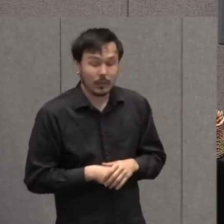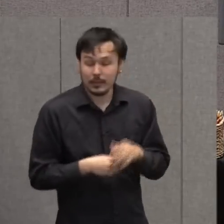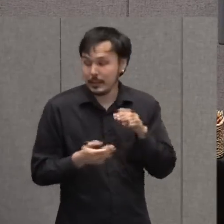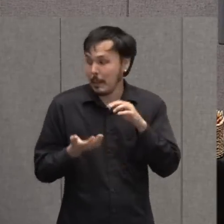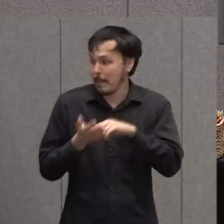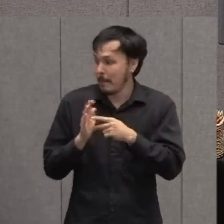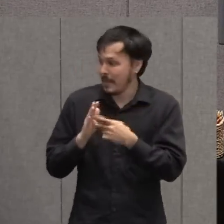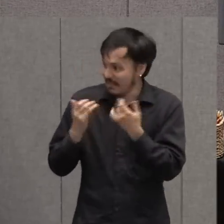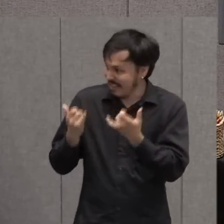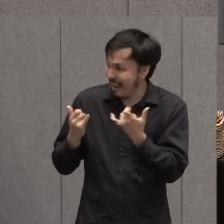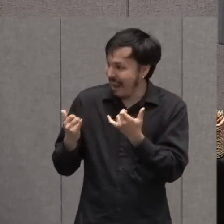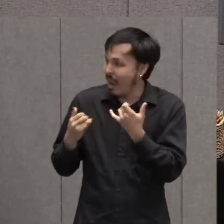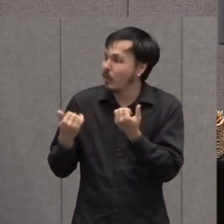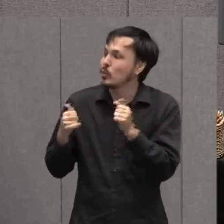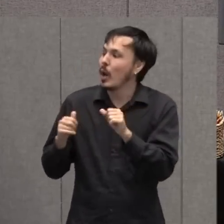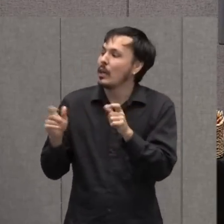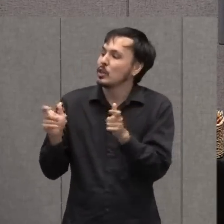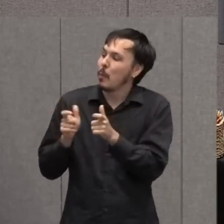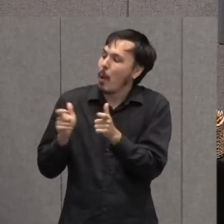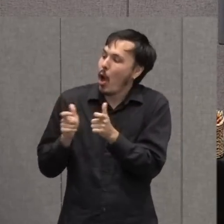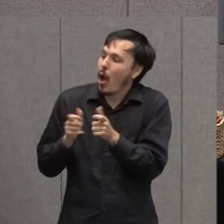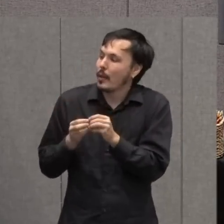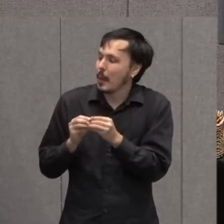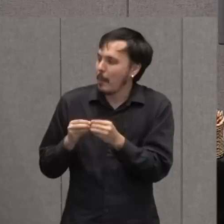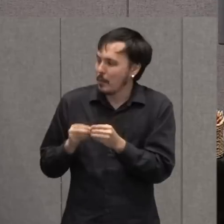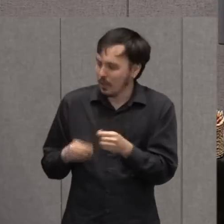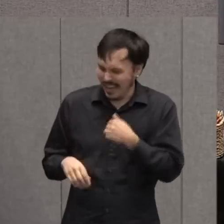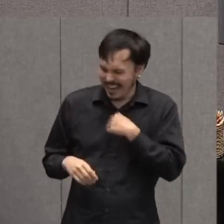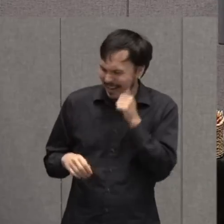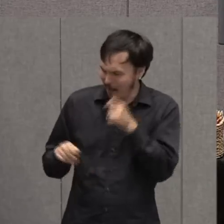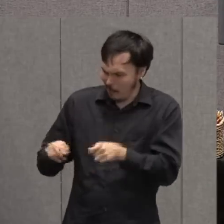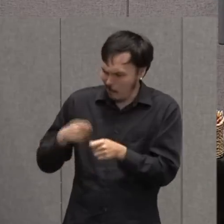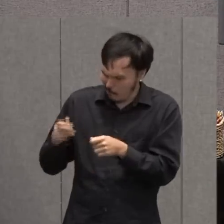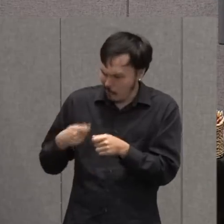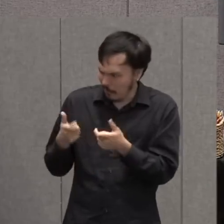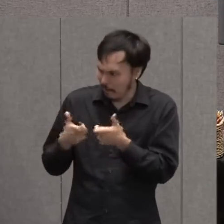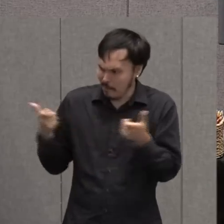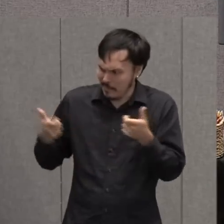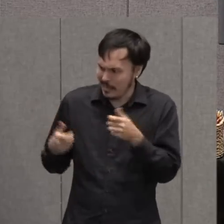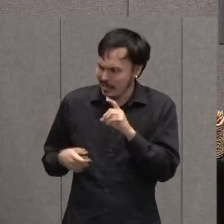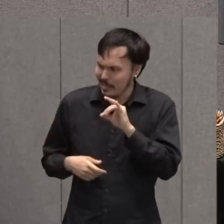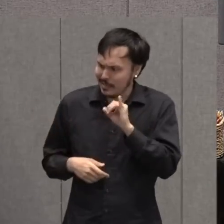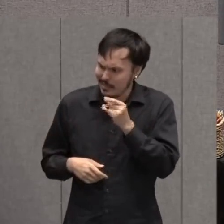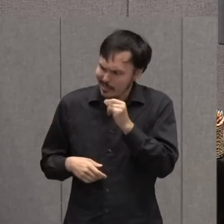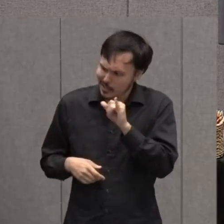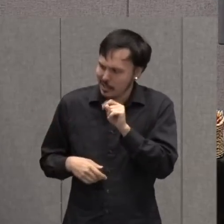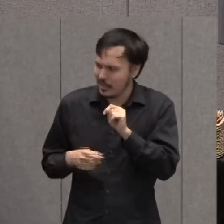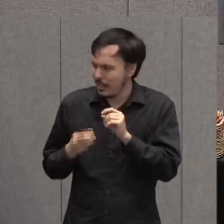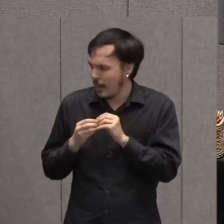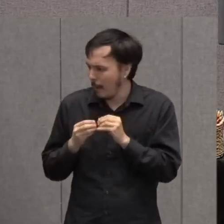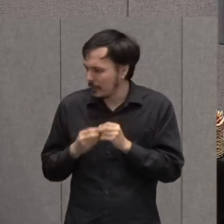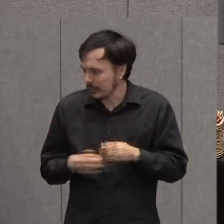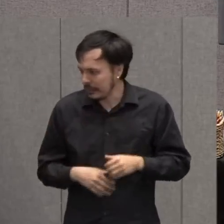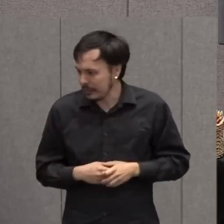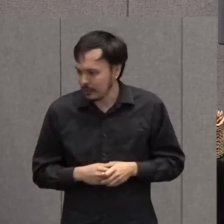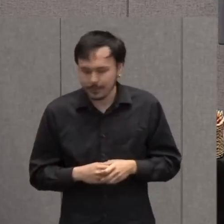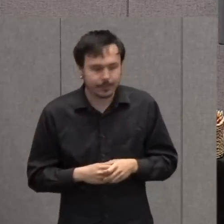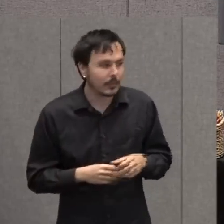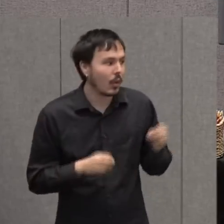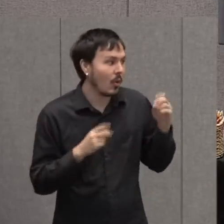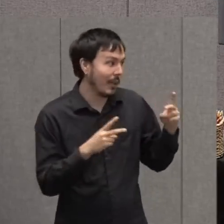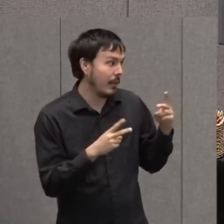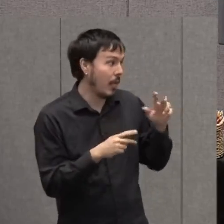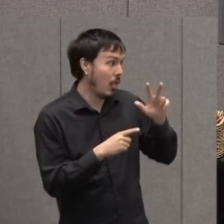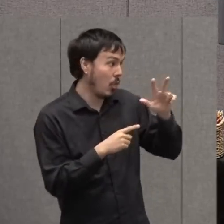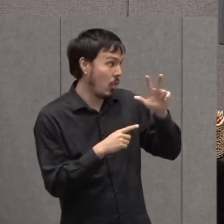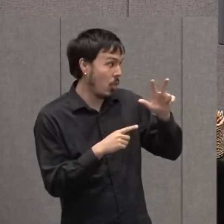want small numbers, and Miss Mays is drawing huge ones. Again, get Okay. the 3